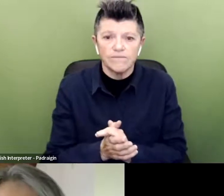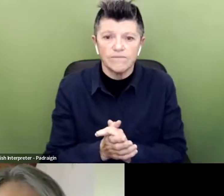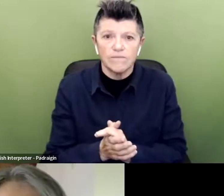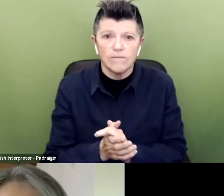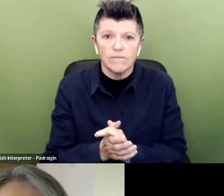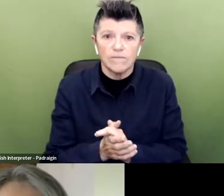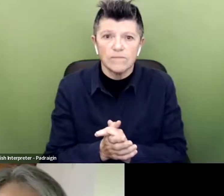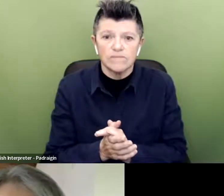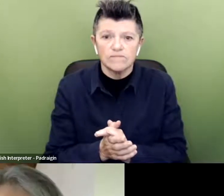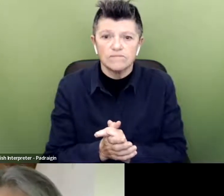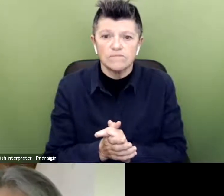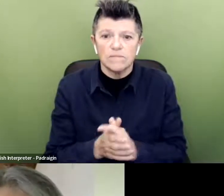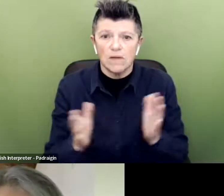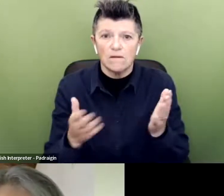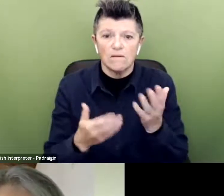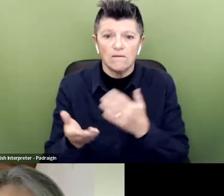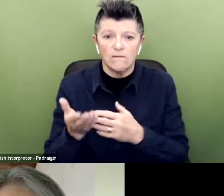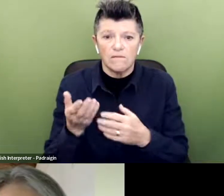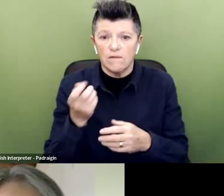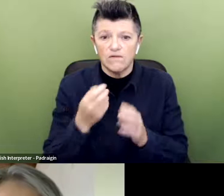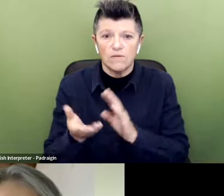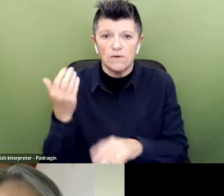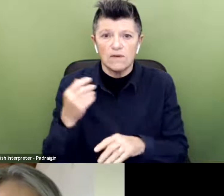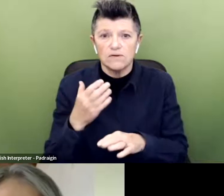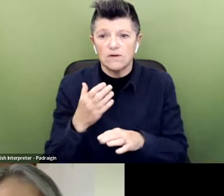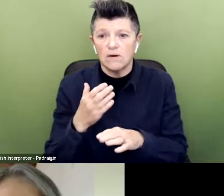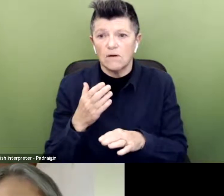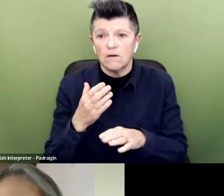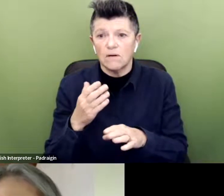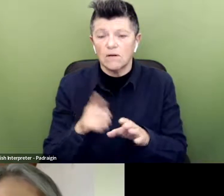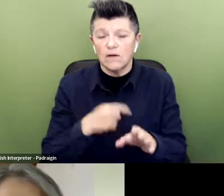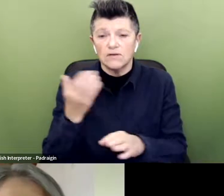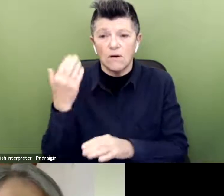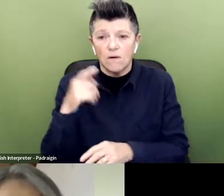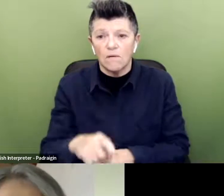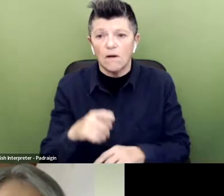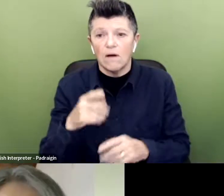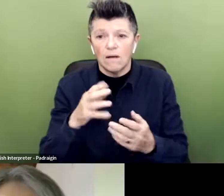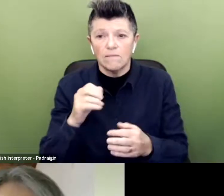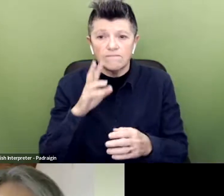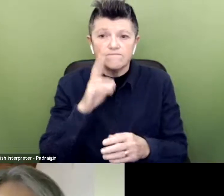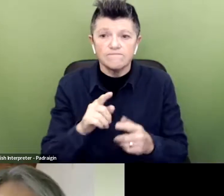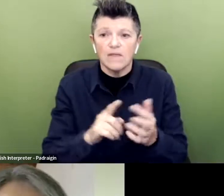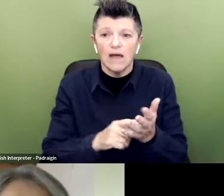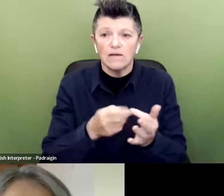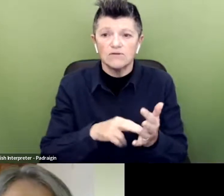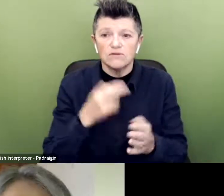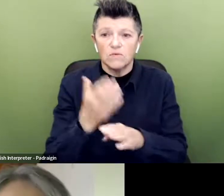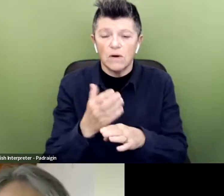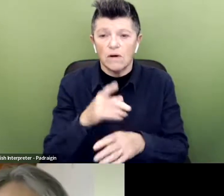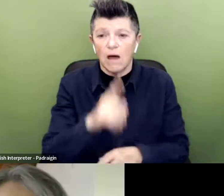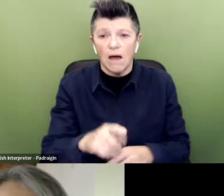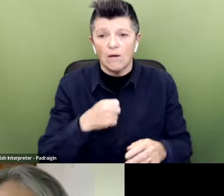years ago, I was very surprised by realizing that when I designed that project,